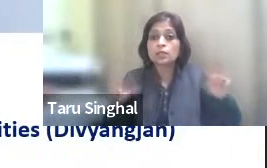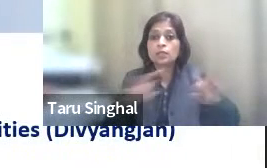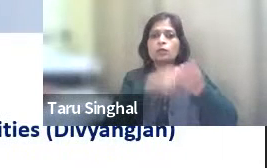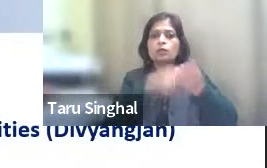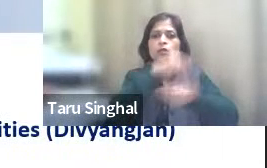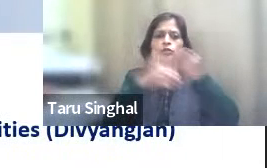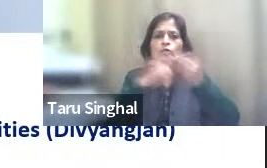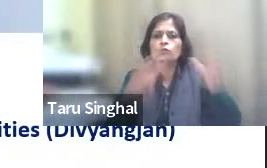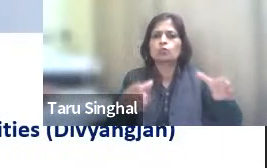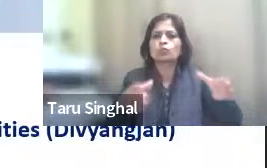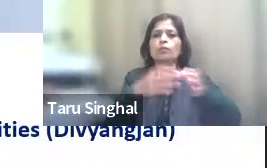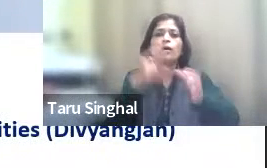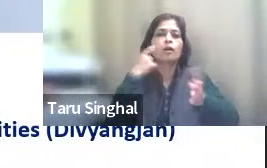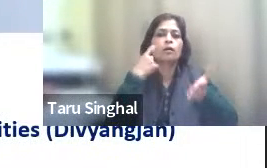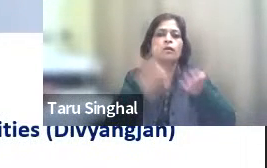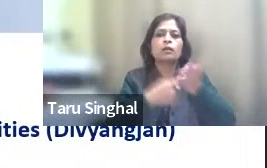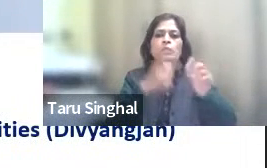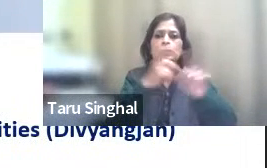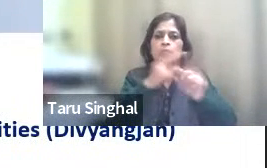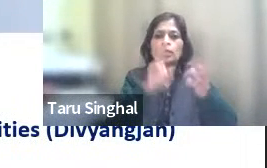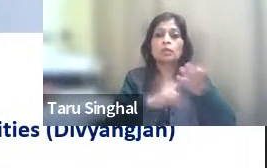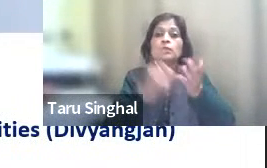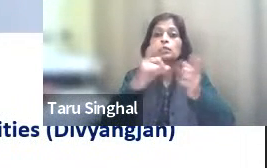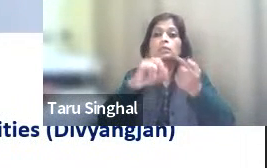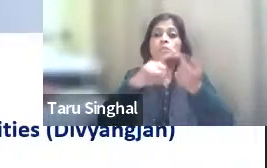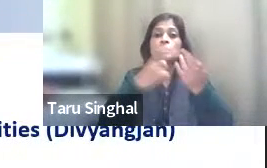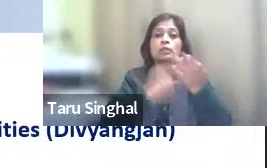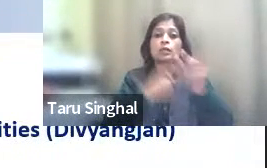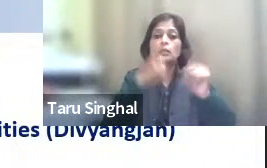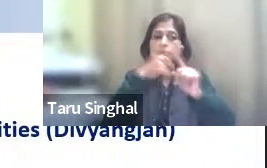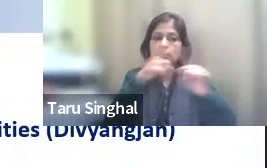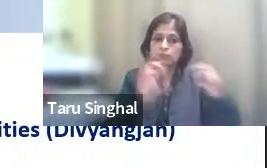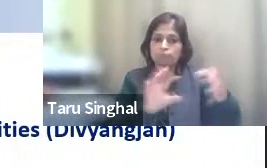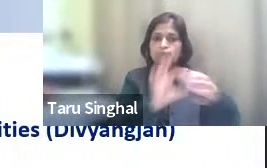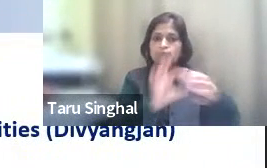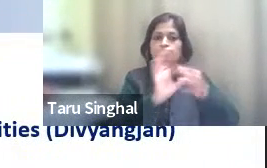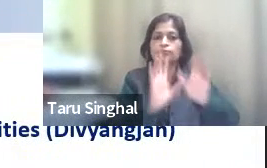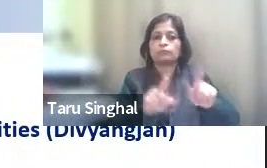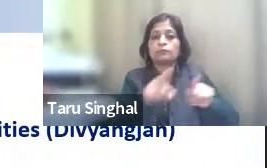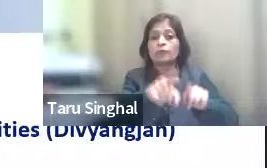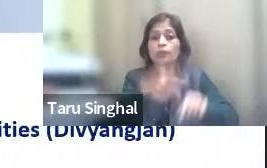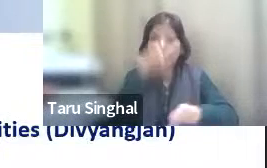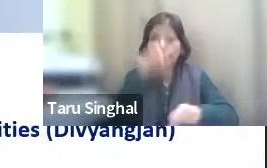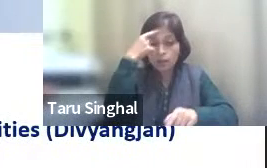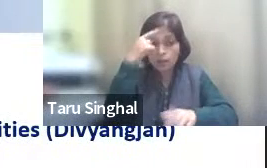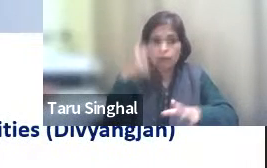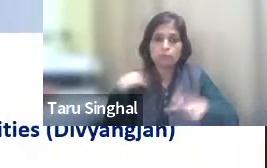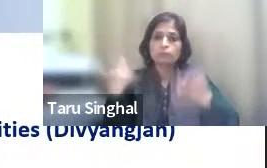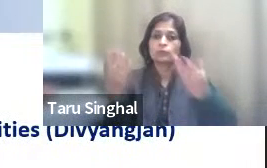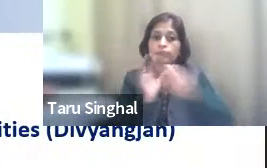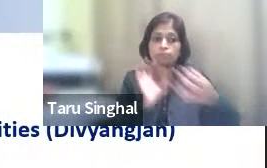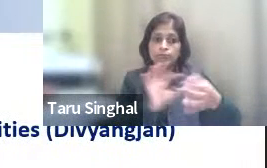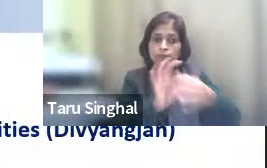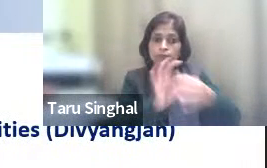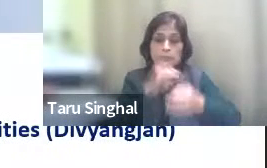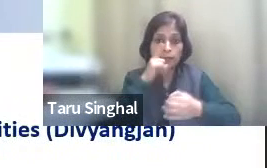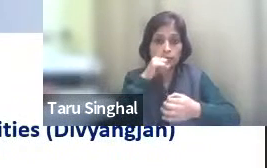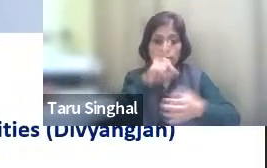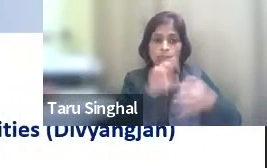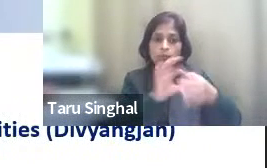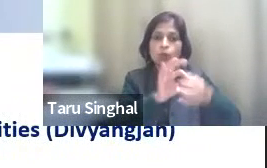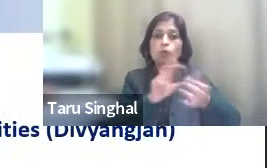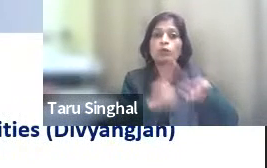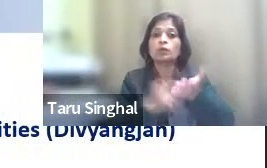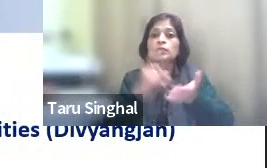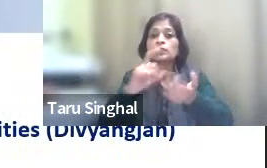Division, IRD, NCRT, India. We're really fortunate to be associated with MAM and